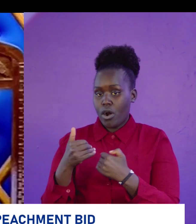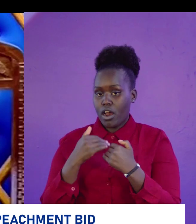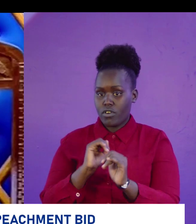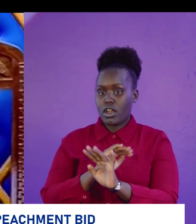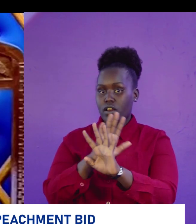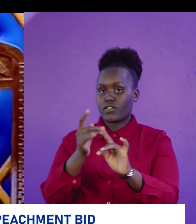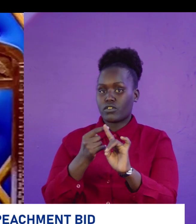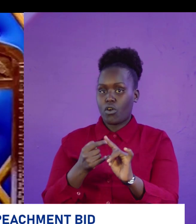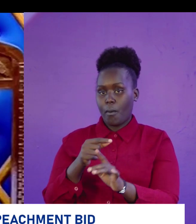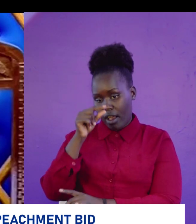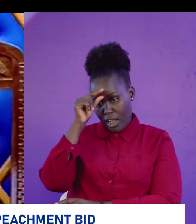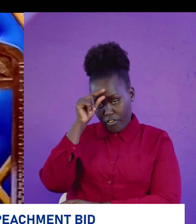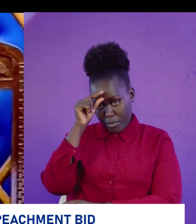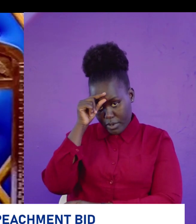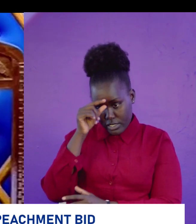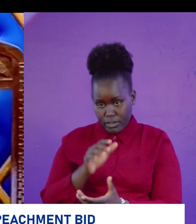Governor.